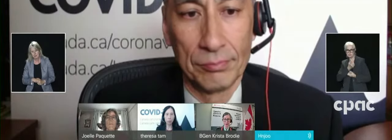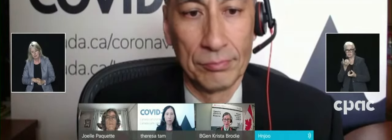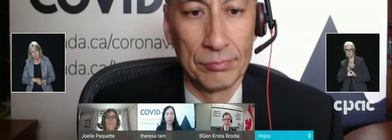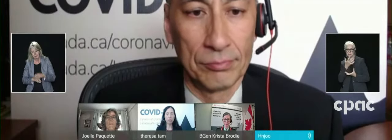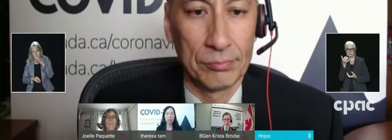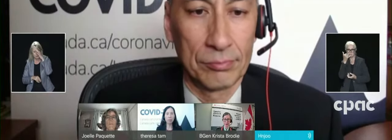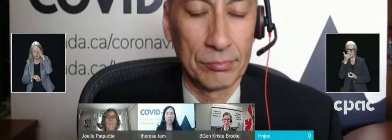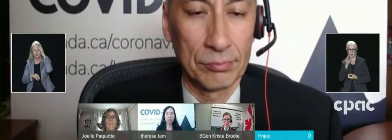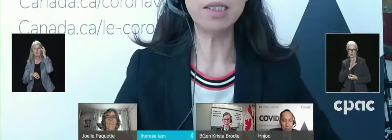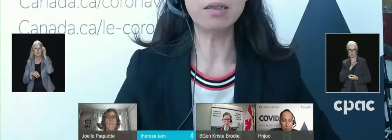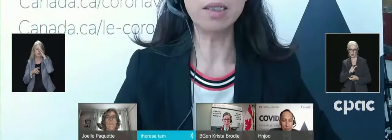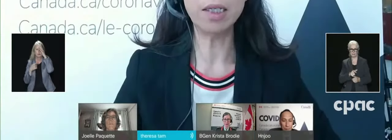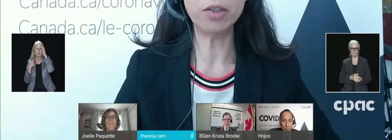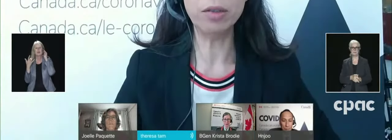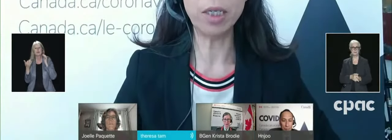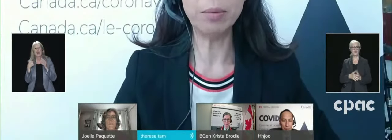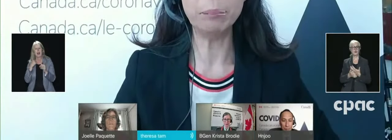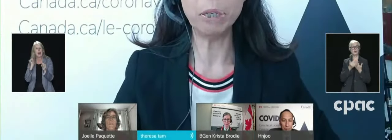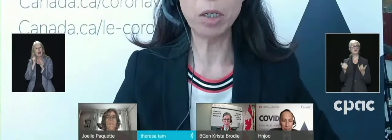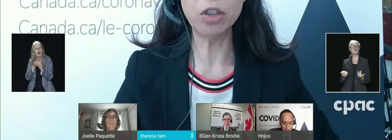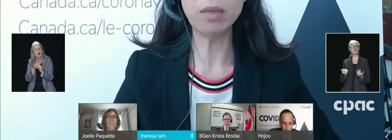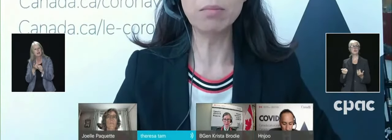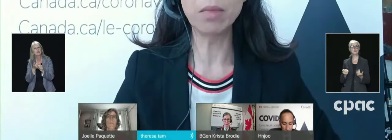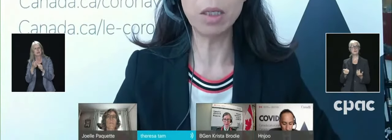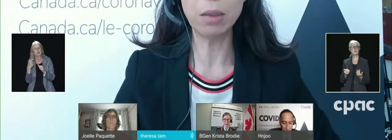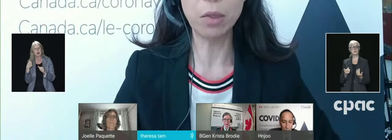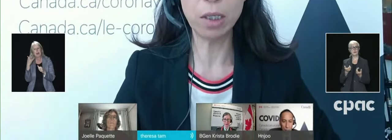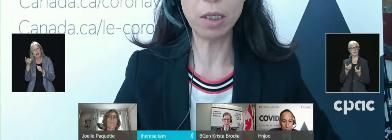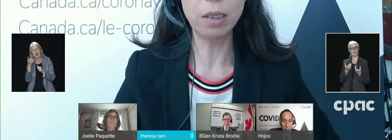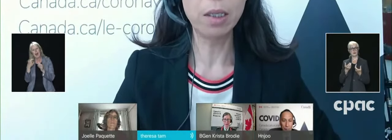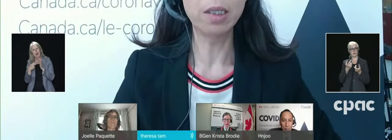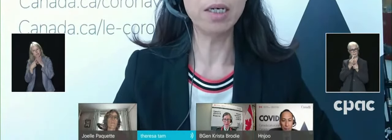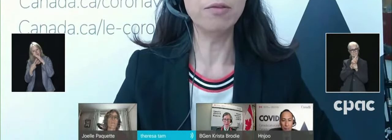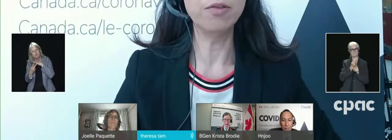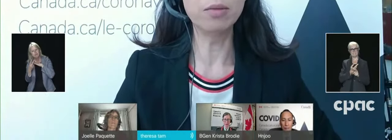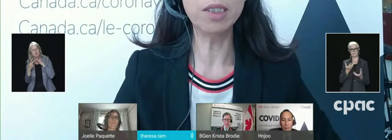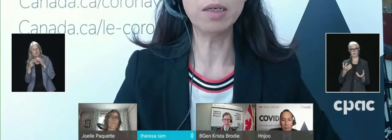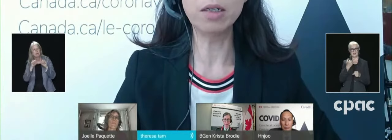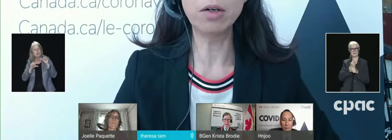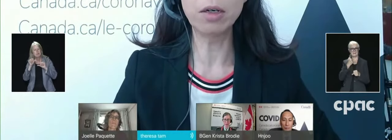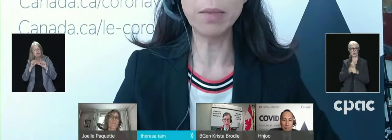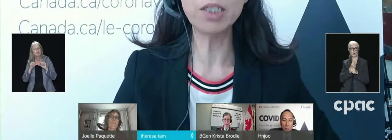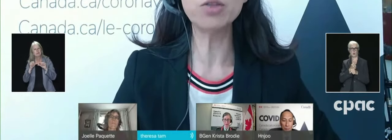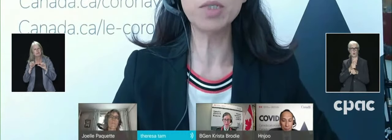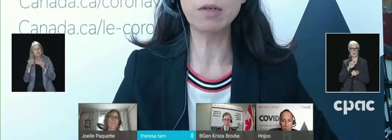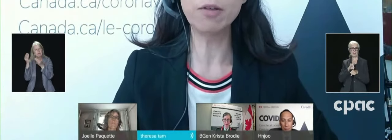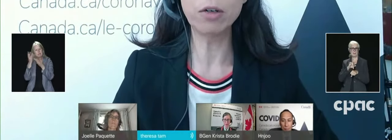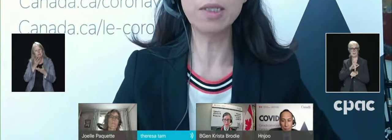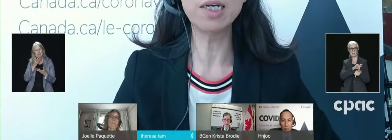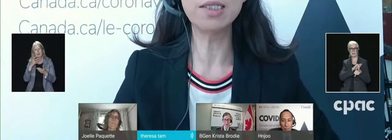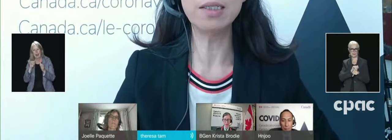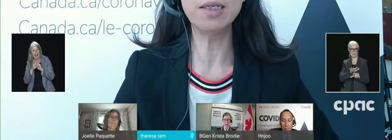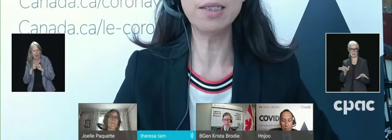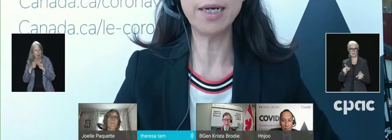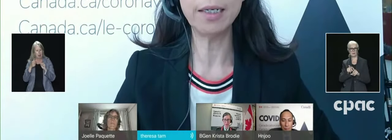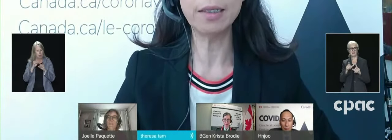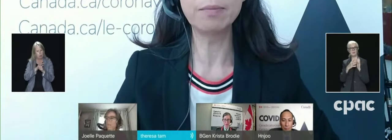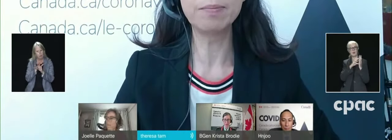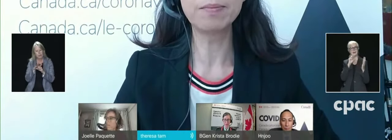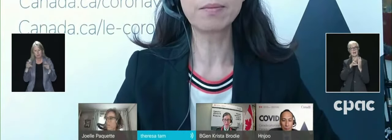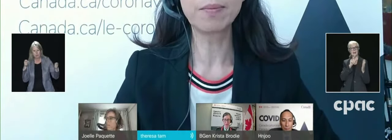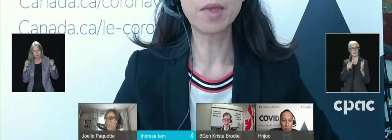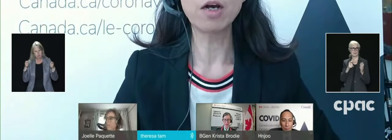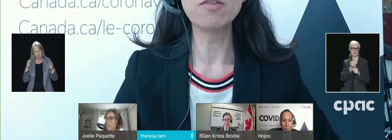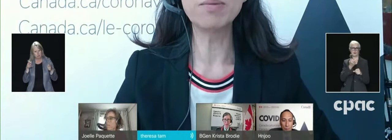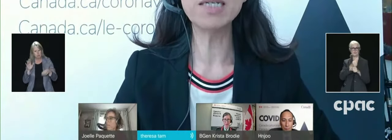Today, we'll provide an update on the national epidemiology and modeling work that informs the ongoing management of COVID-19 in